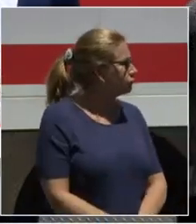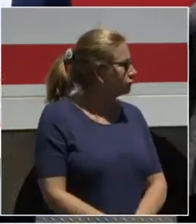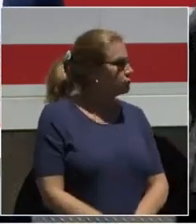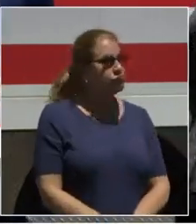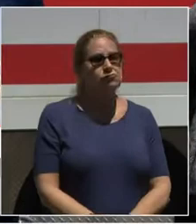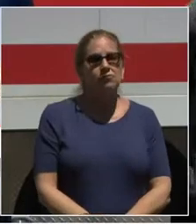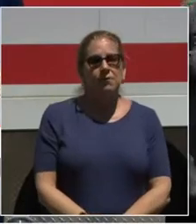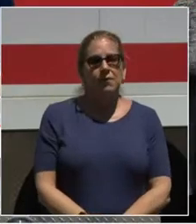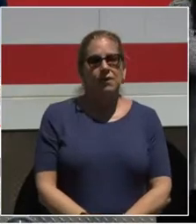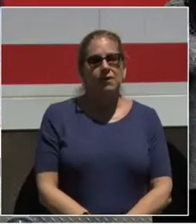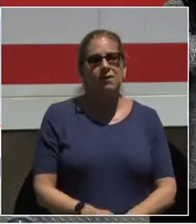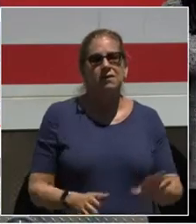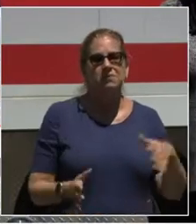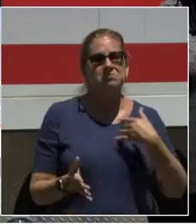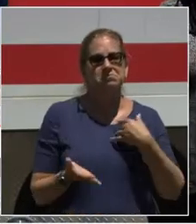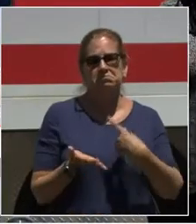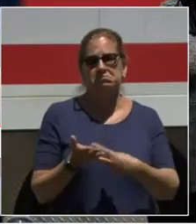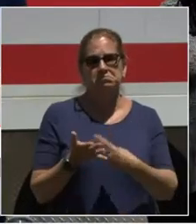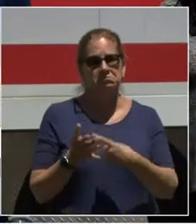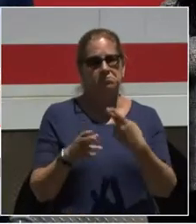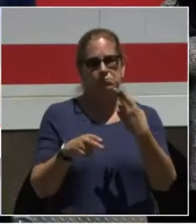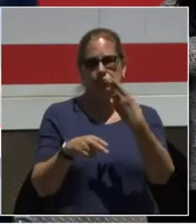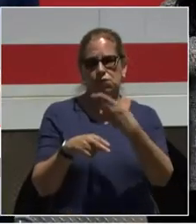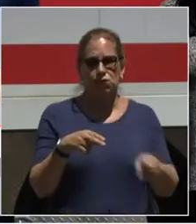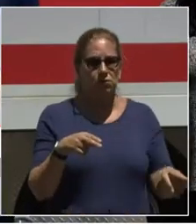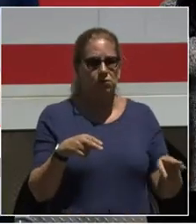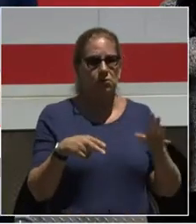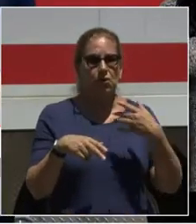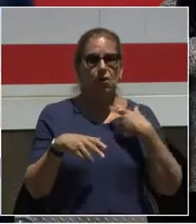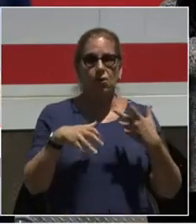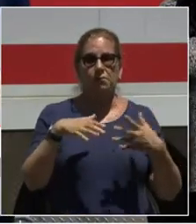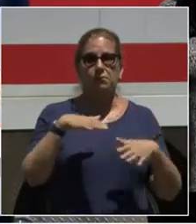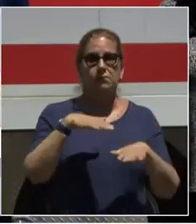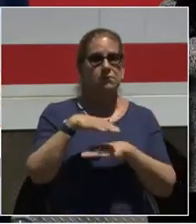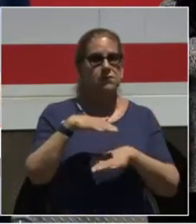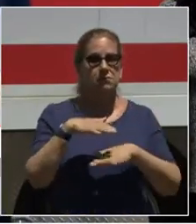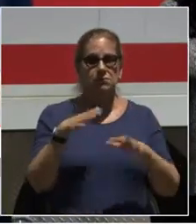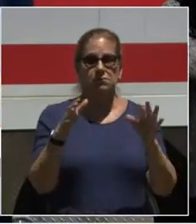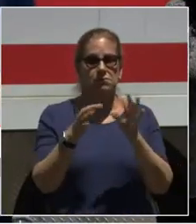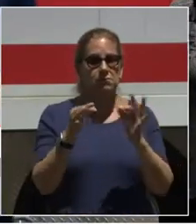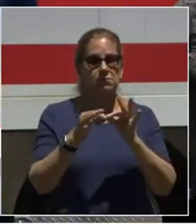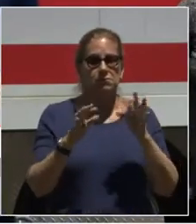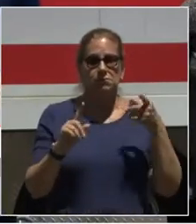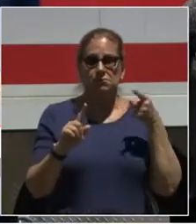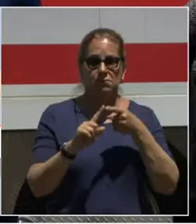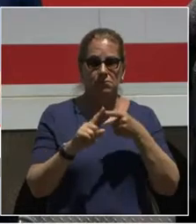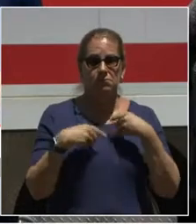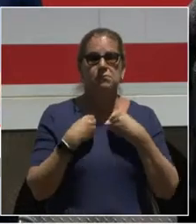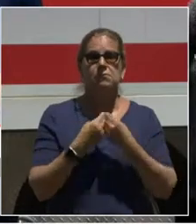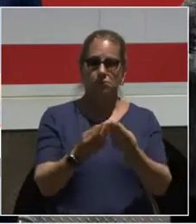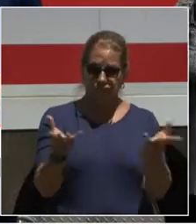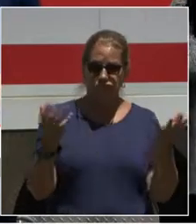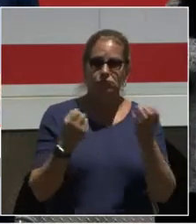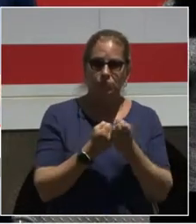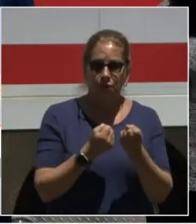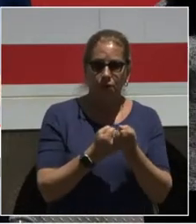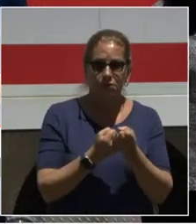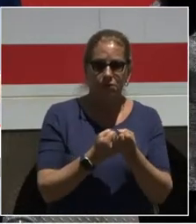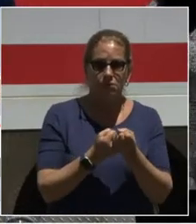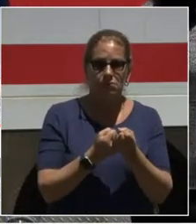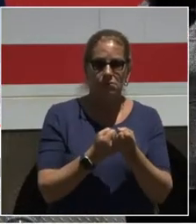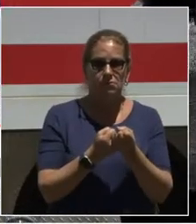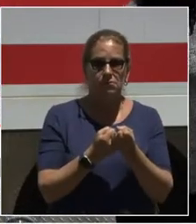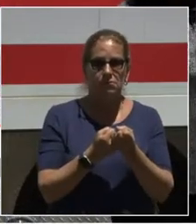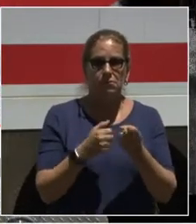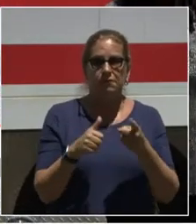briefly, but essentially we are setting up a multitude of supports, and Dr. Farley, you can come weigh in as well. We are first